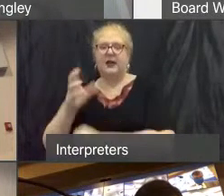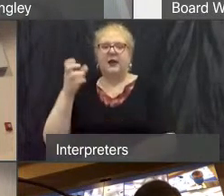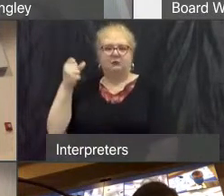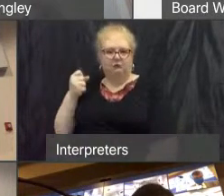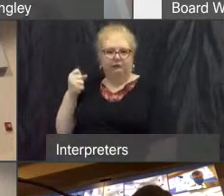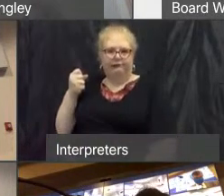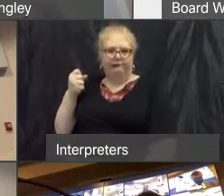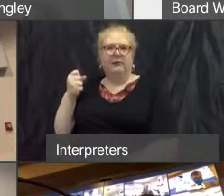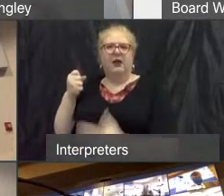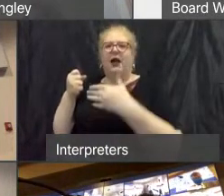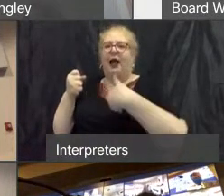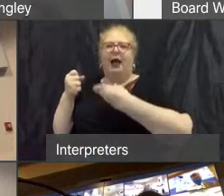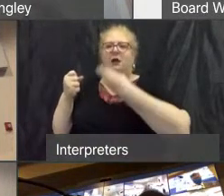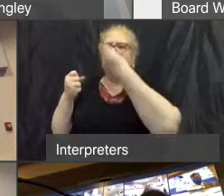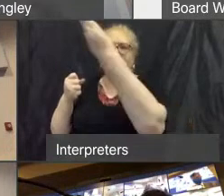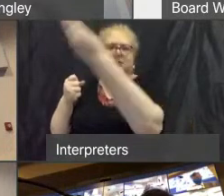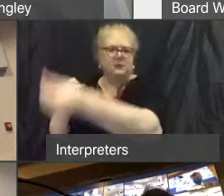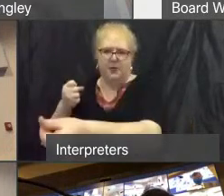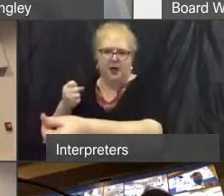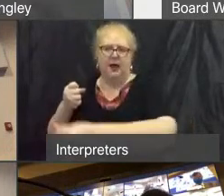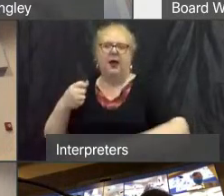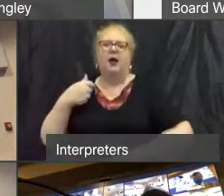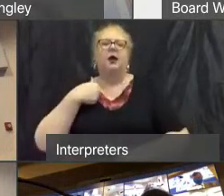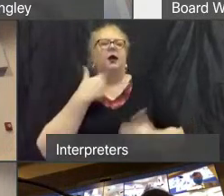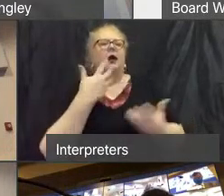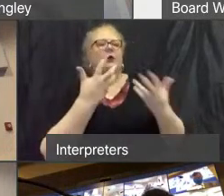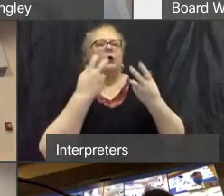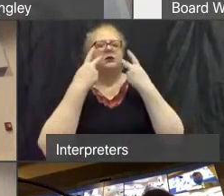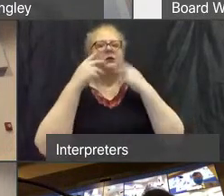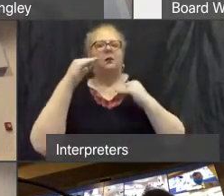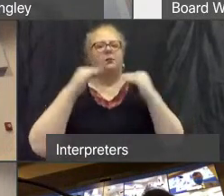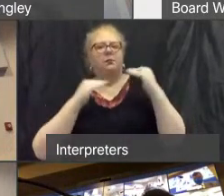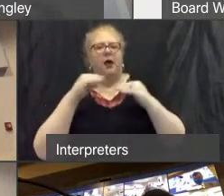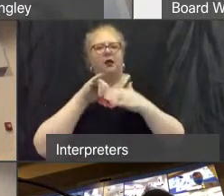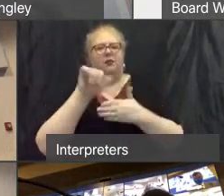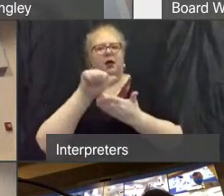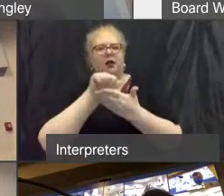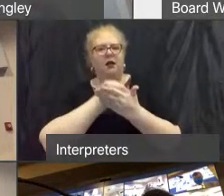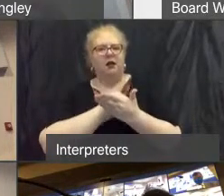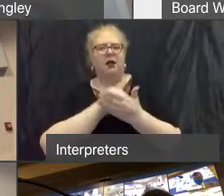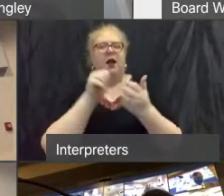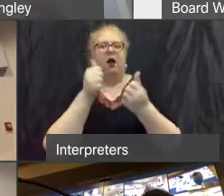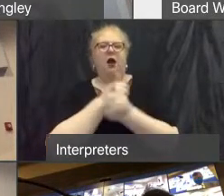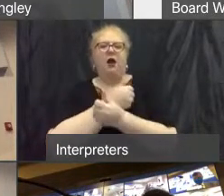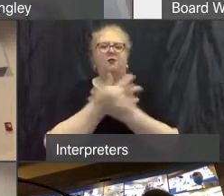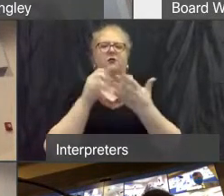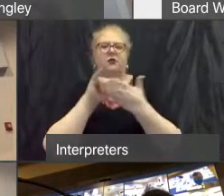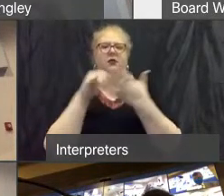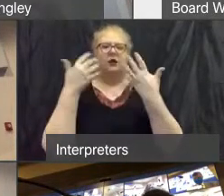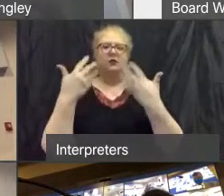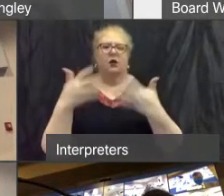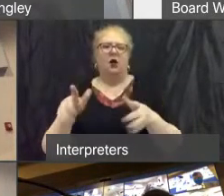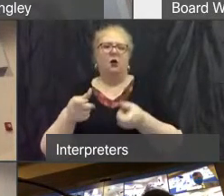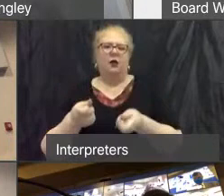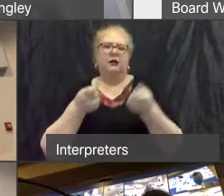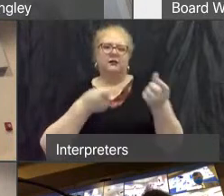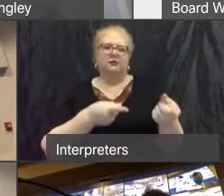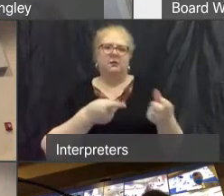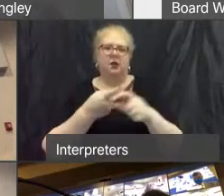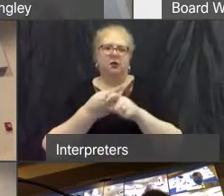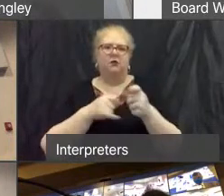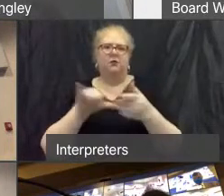to see a balance on that account and also everything that we have spent out of that account.